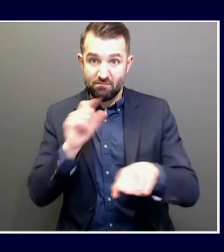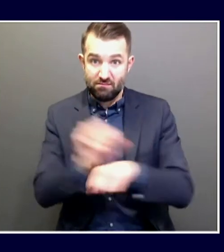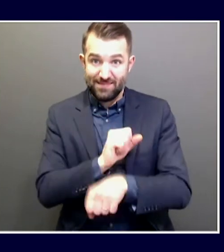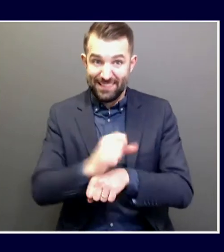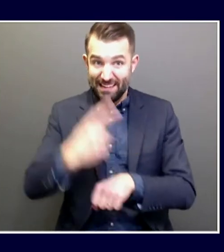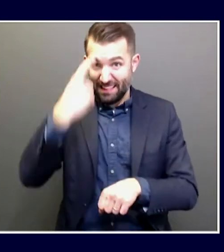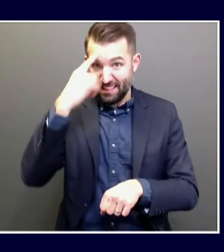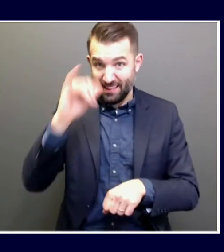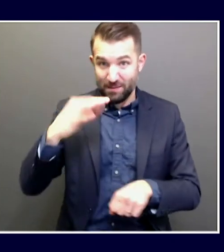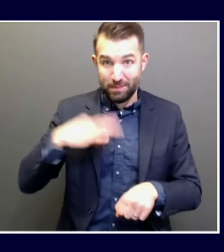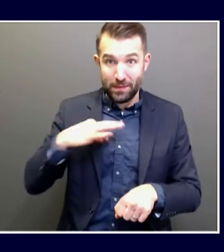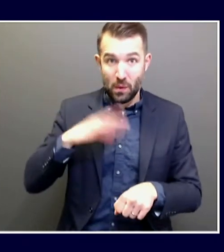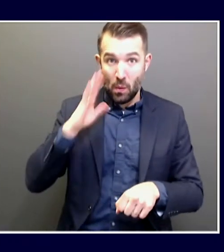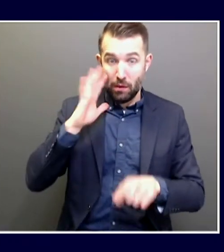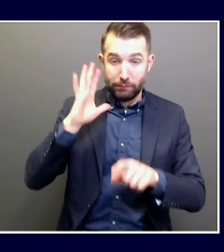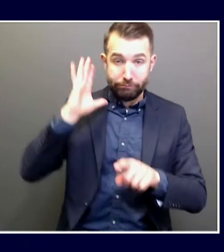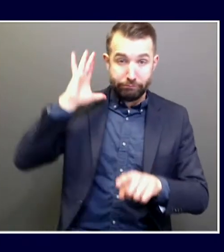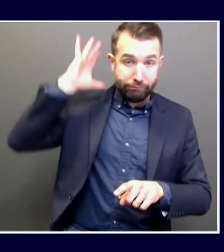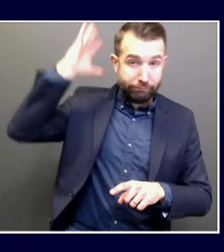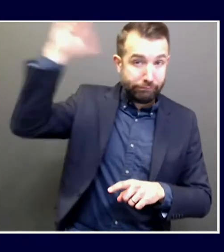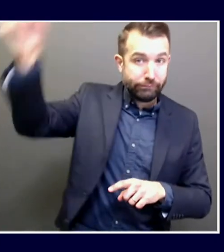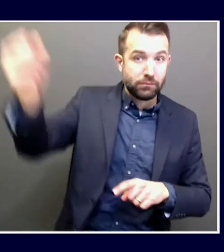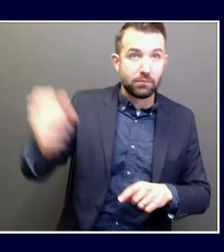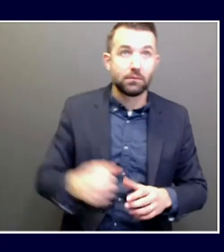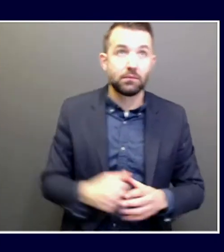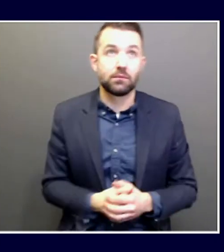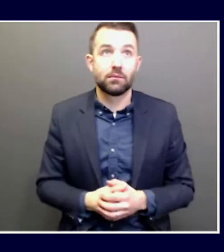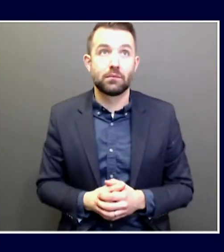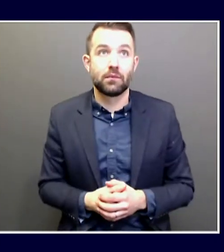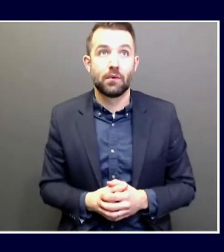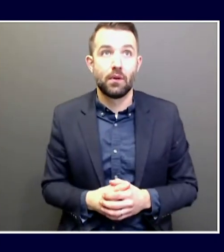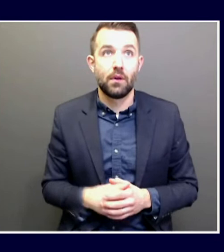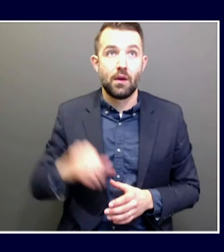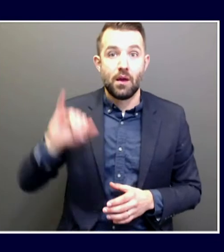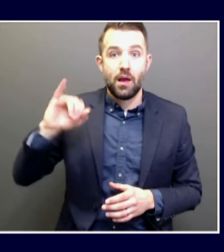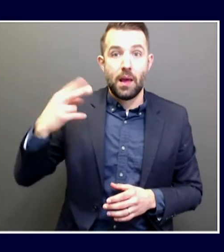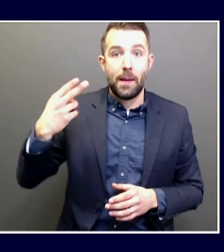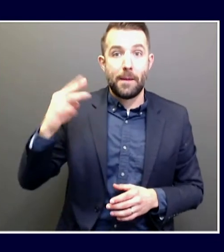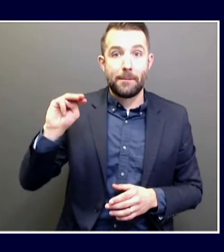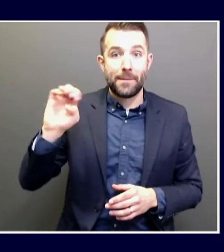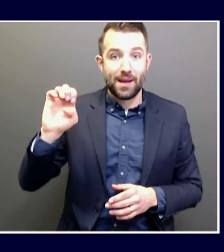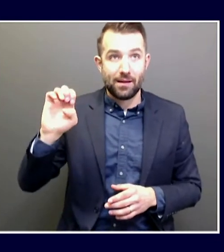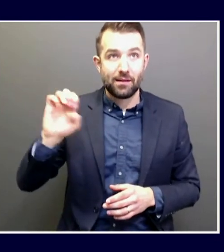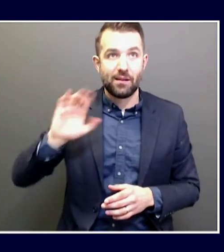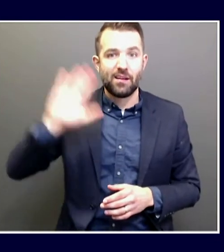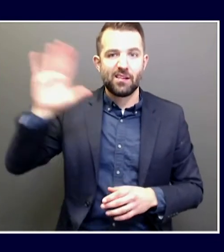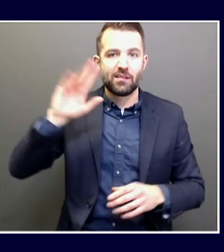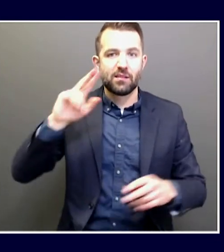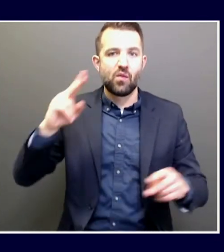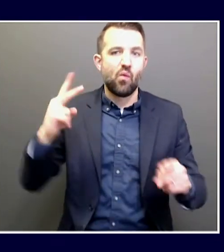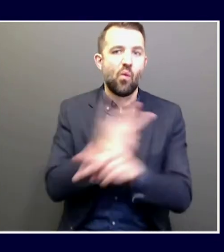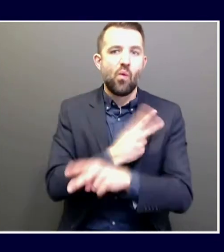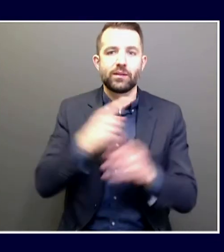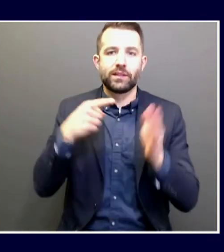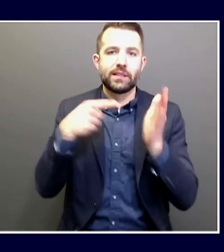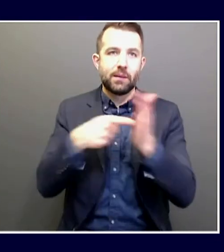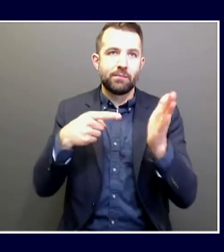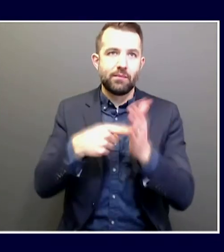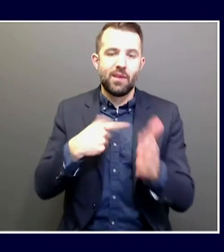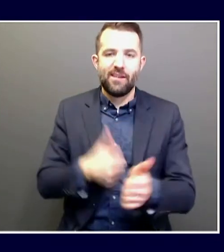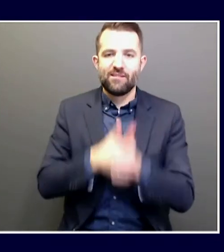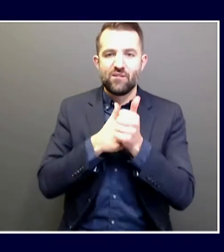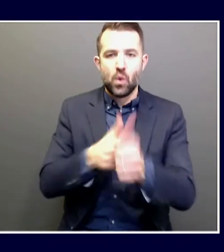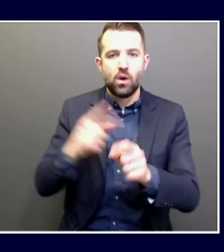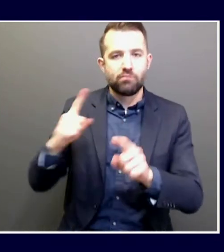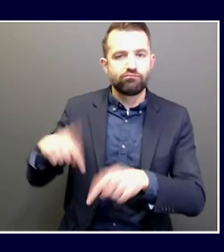I've followed IHME's models throughout the very beginning of the pandemic. Like all models, they have their strengths and they have